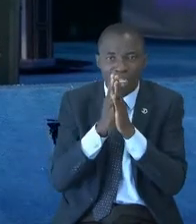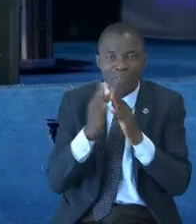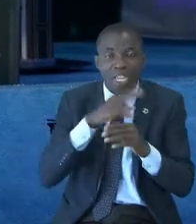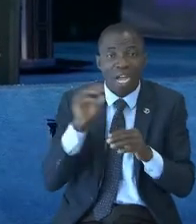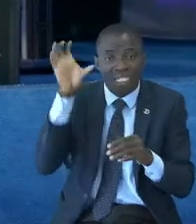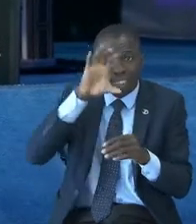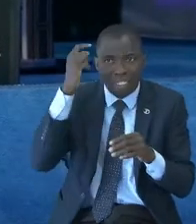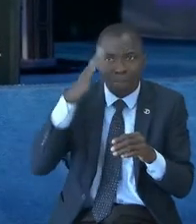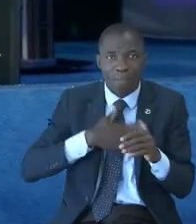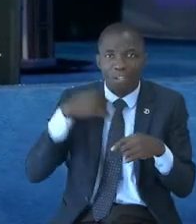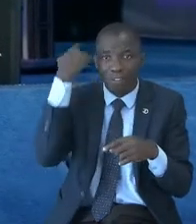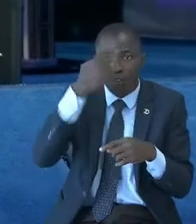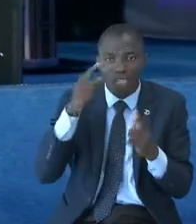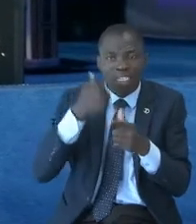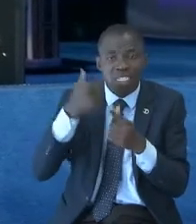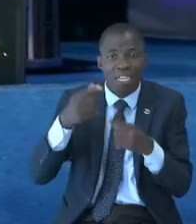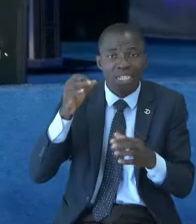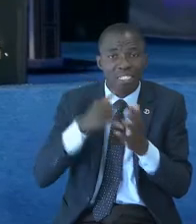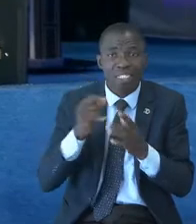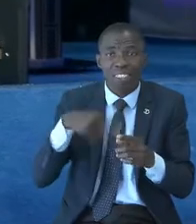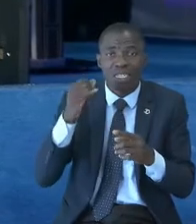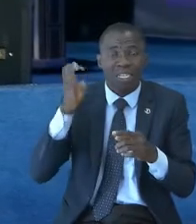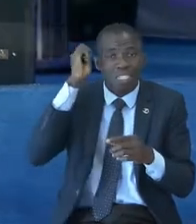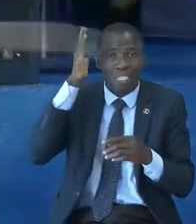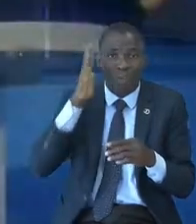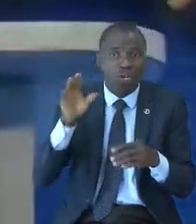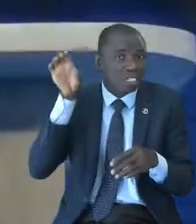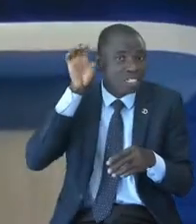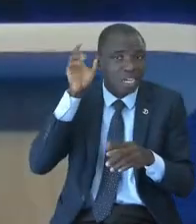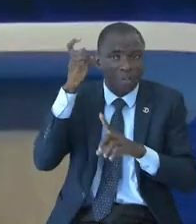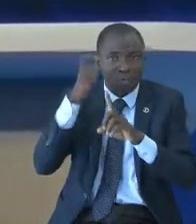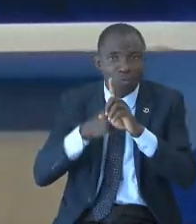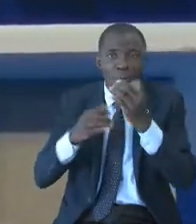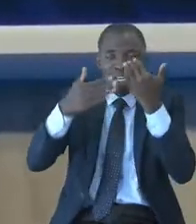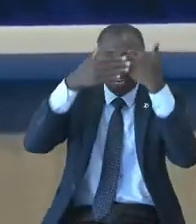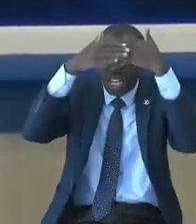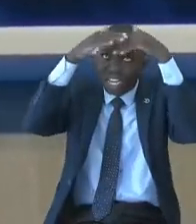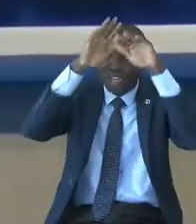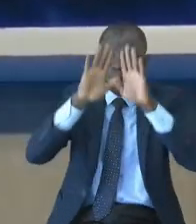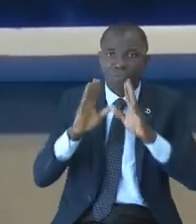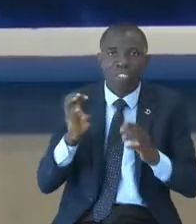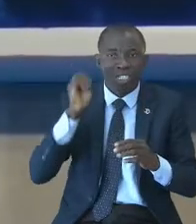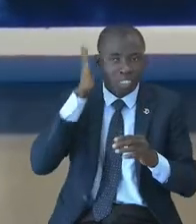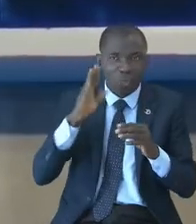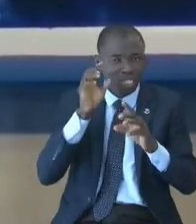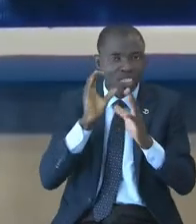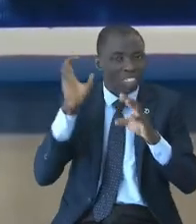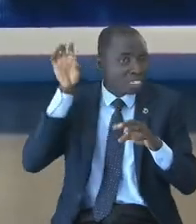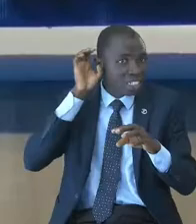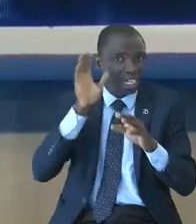my face, then he says he will hear from heaven. He will hear your